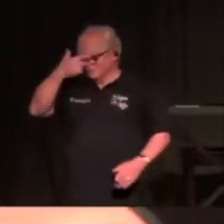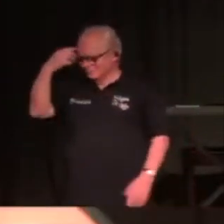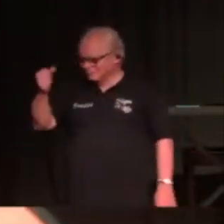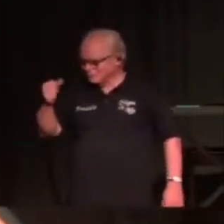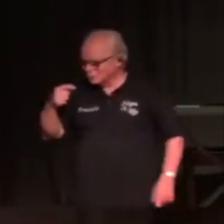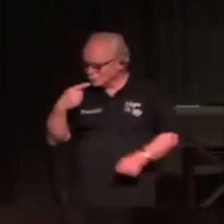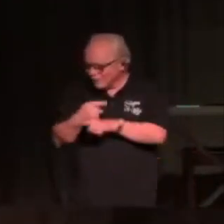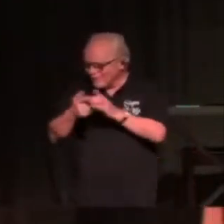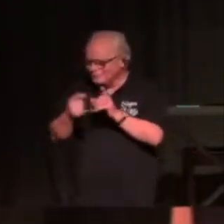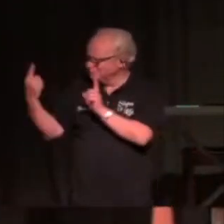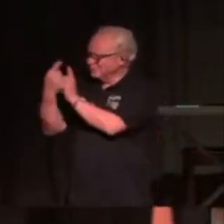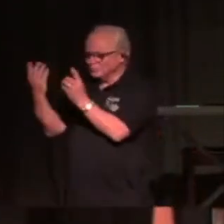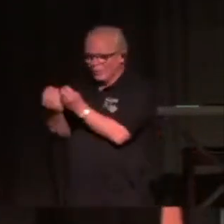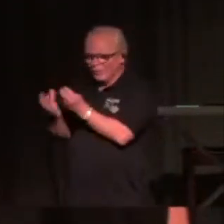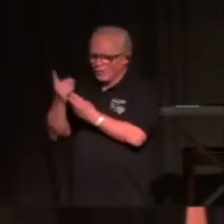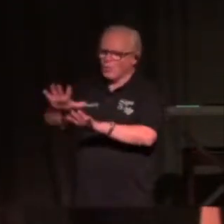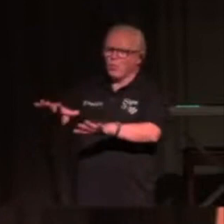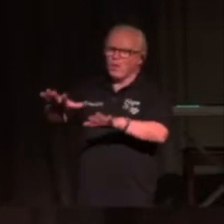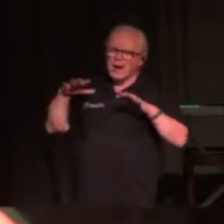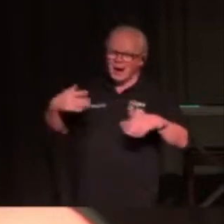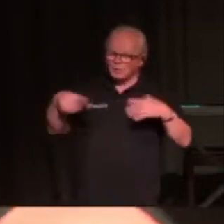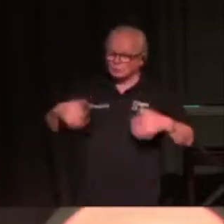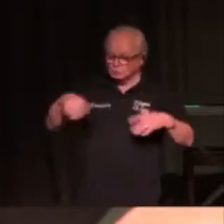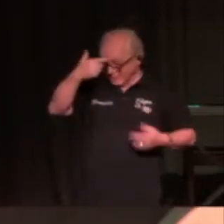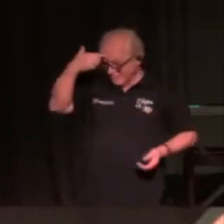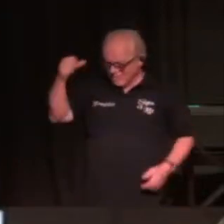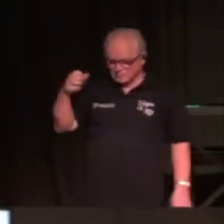about meeting God. Talk about a time and memories.